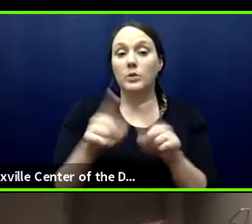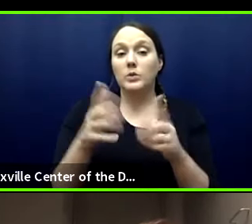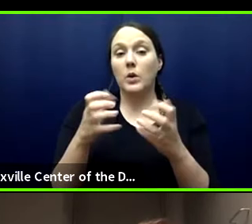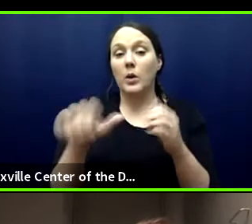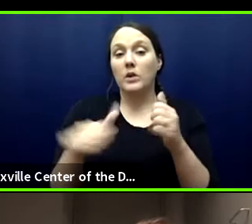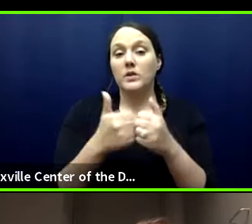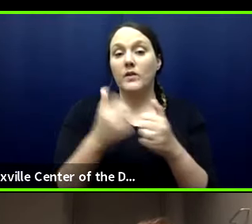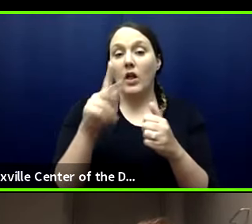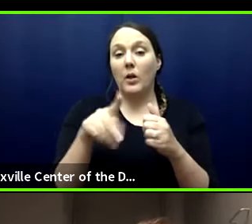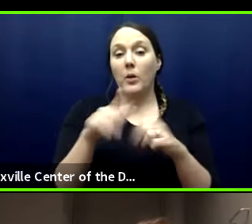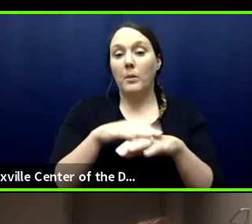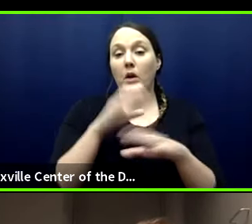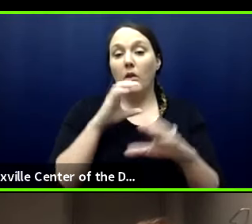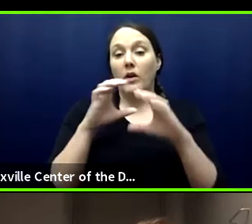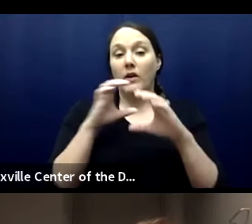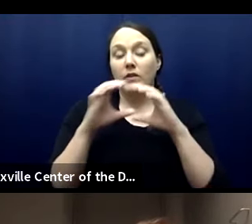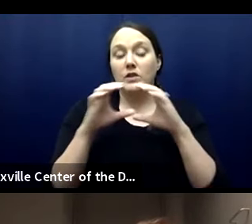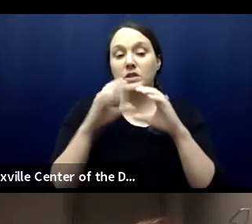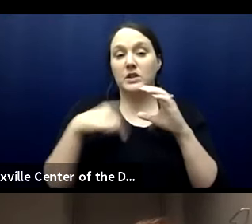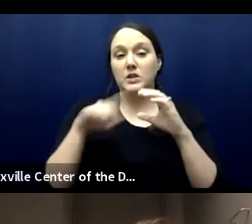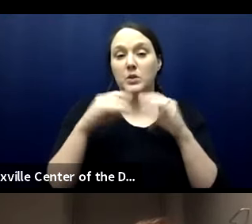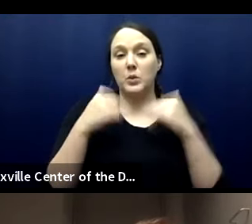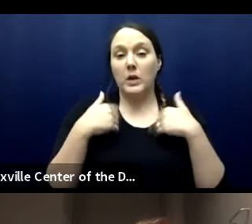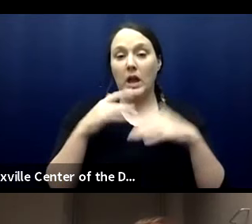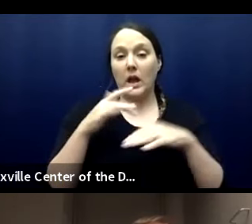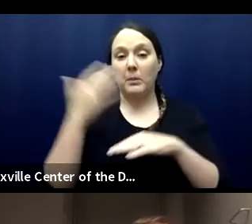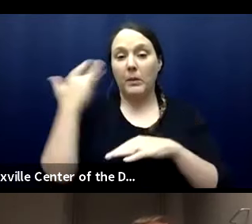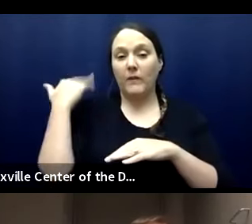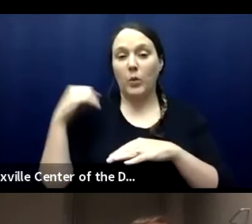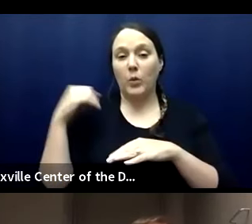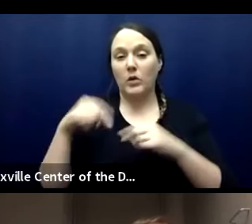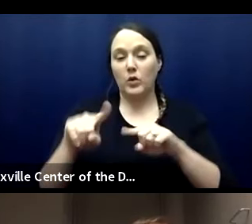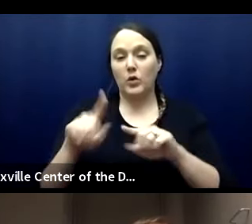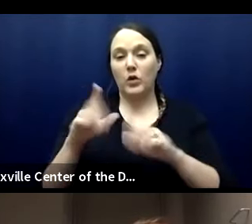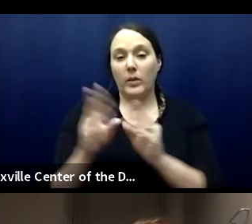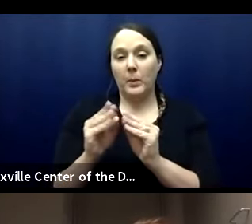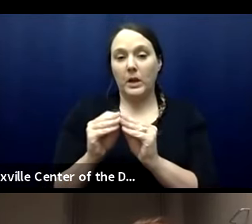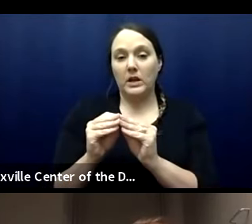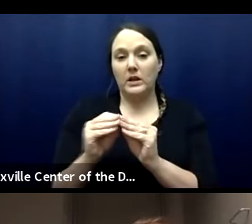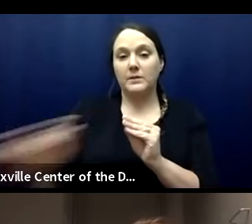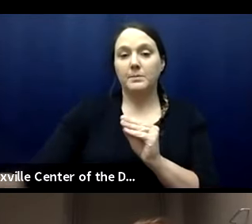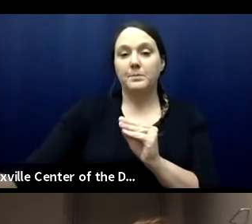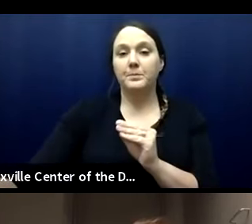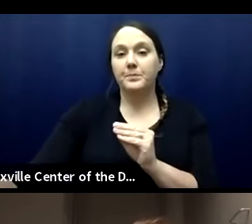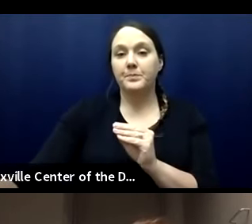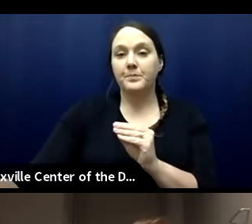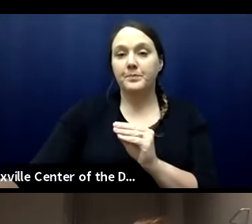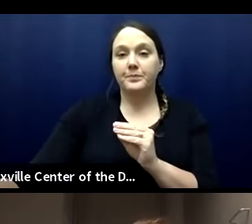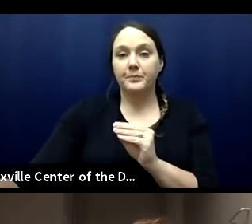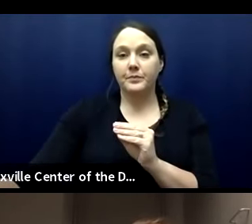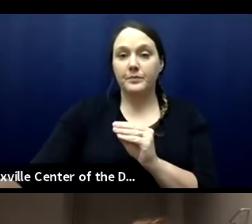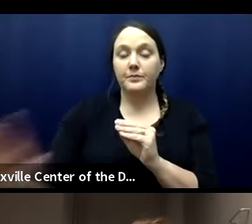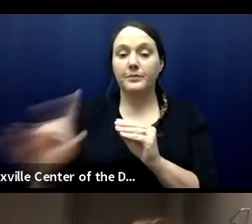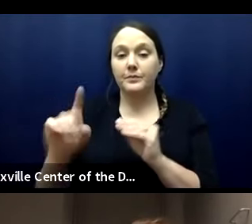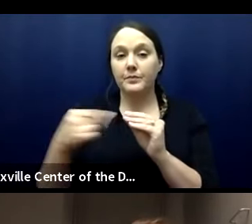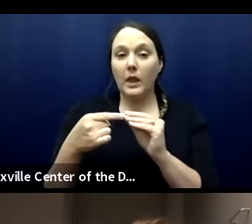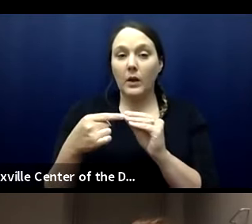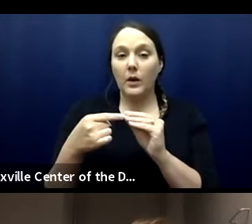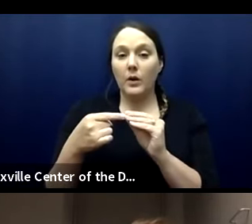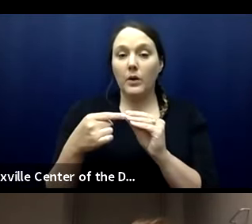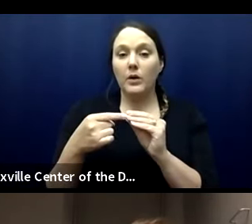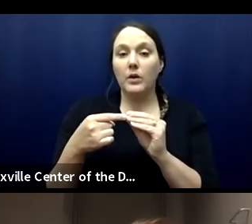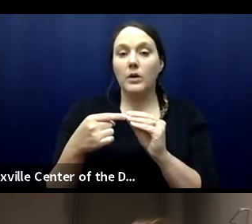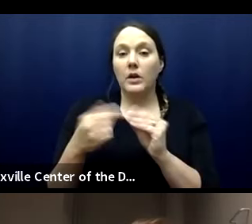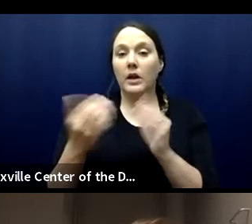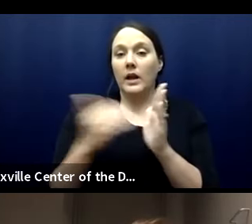up on the conversation that we had earlier in the meeting, which was about, again,